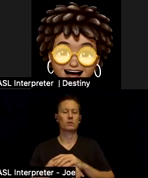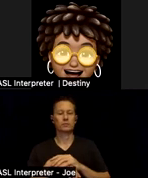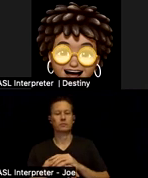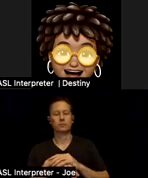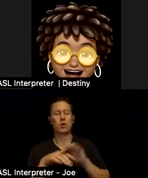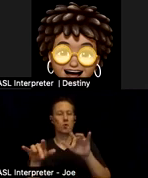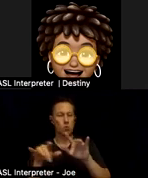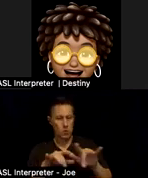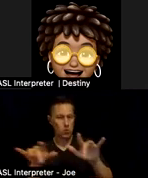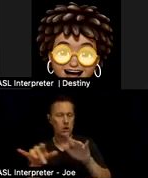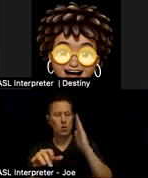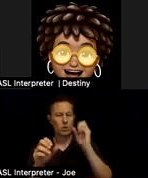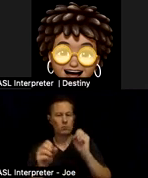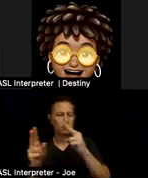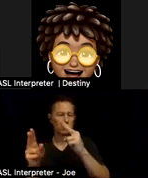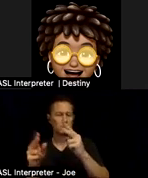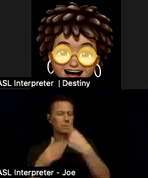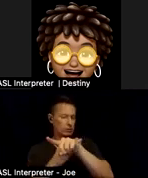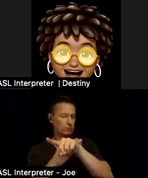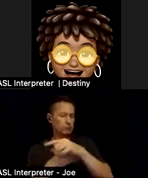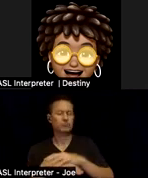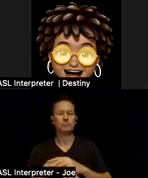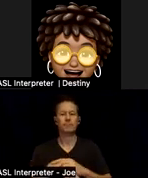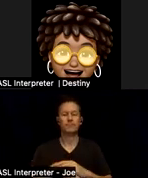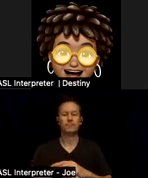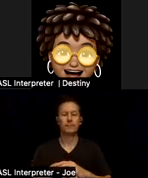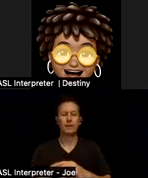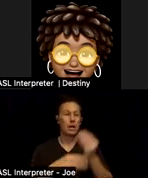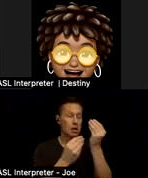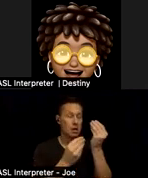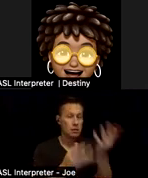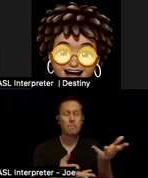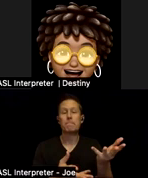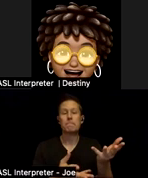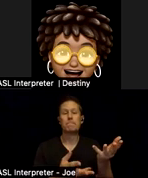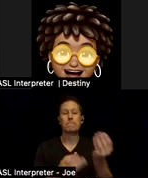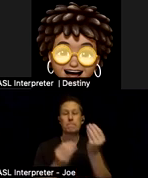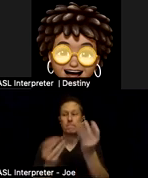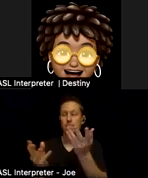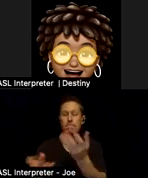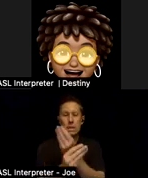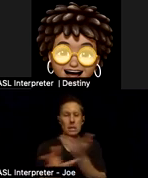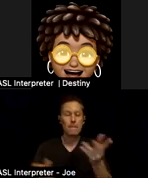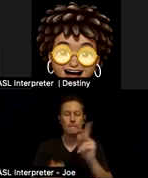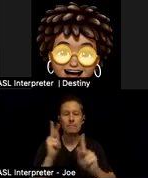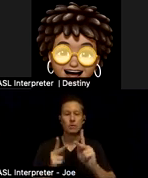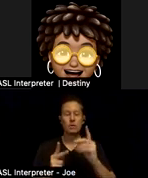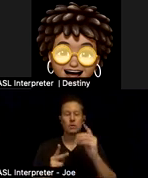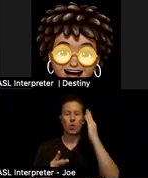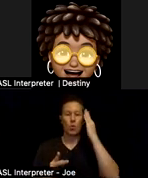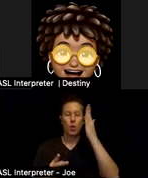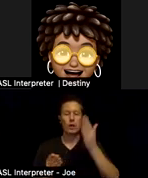of it by next week or so. So you can let other people know about it as well. We do plan to keep offering these workshops and